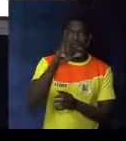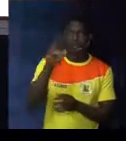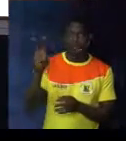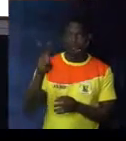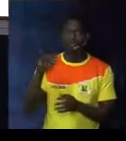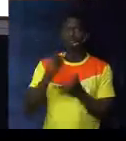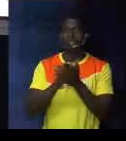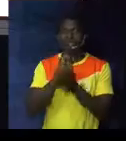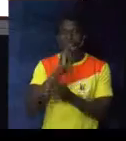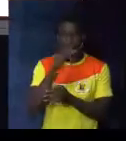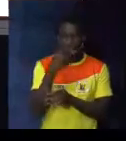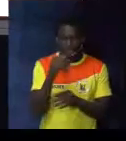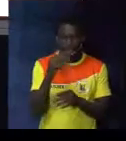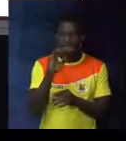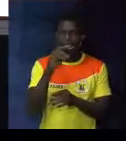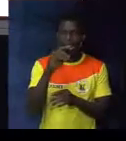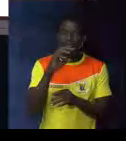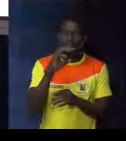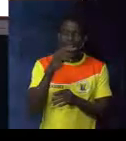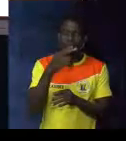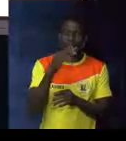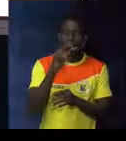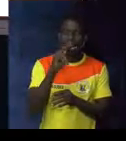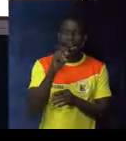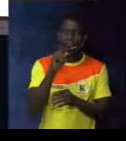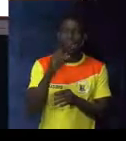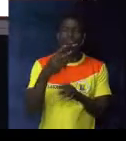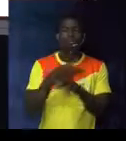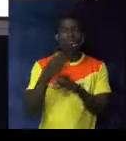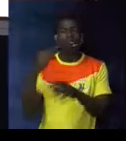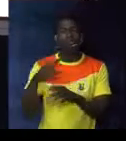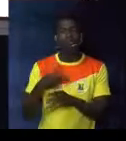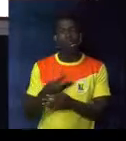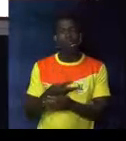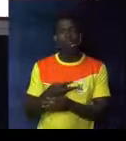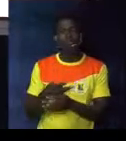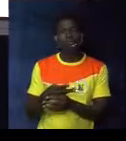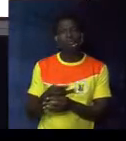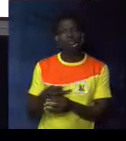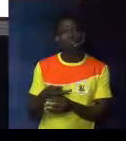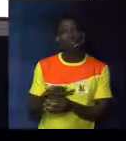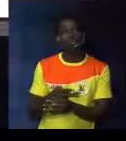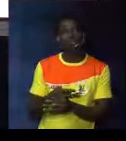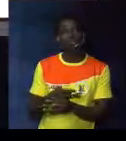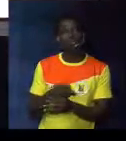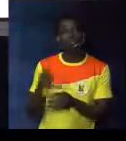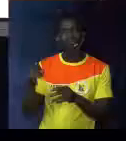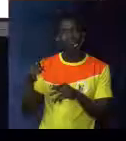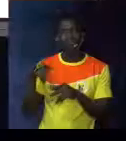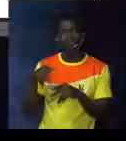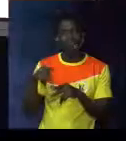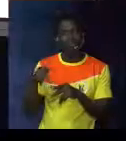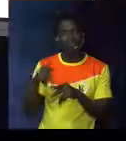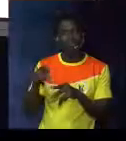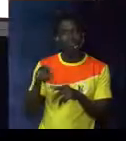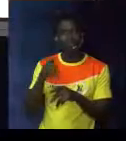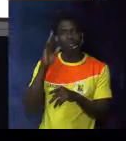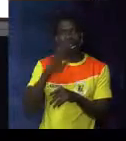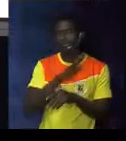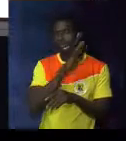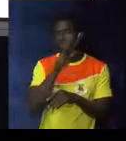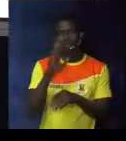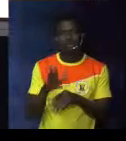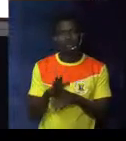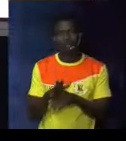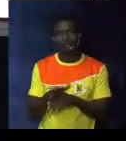35,332, my friend. That is the Chinese method of multiplying. We also call it the Nigerian method, and it is very, very easy. Practice, my